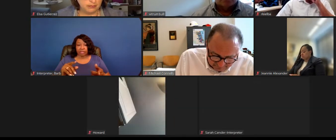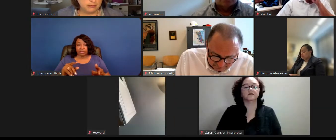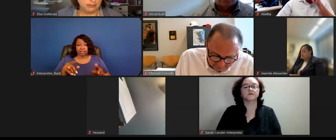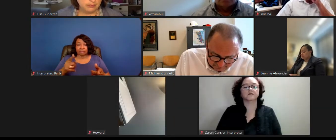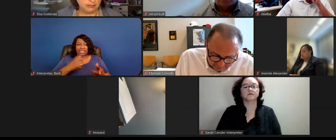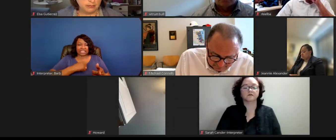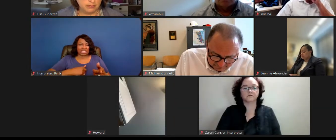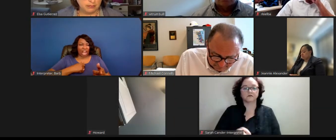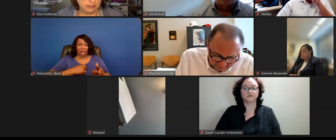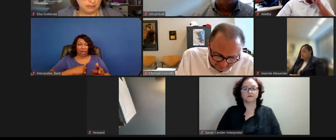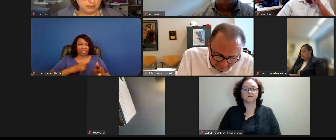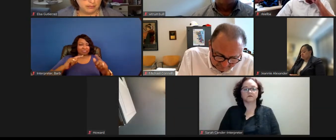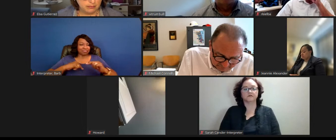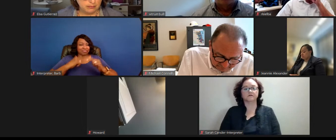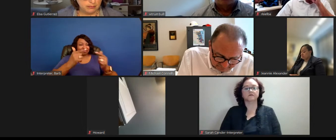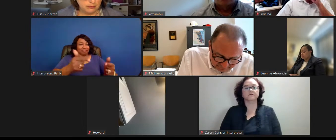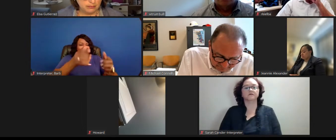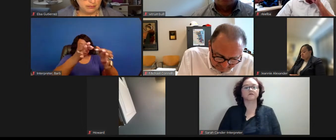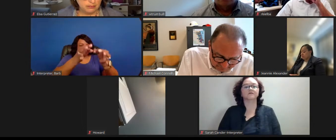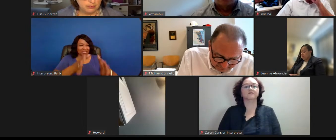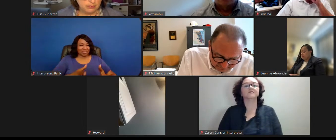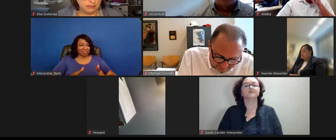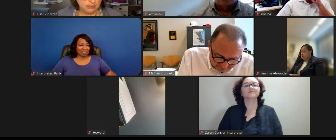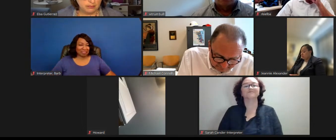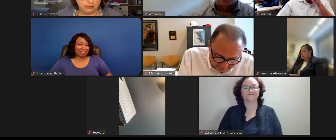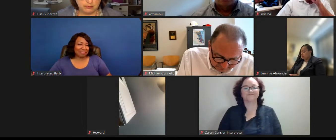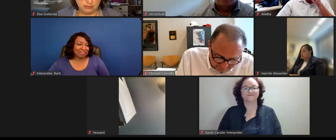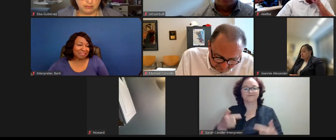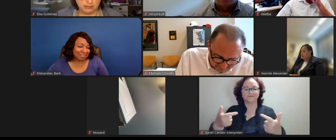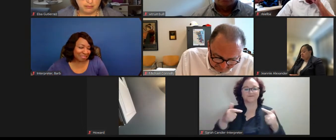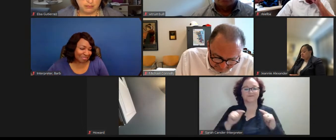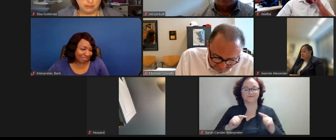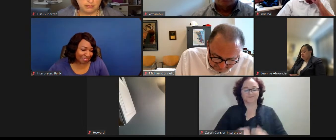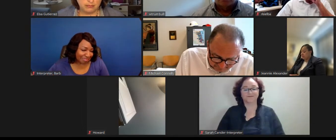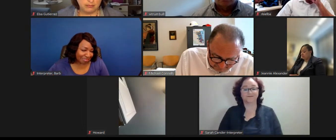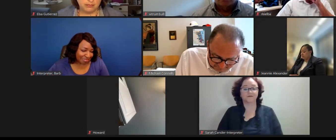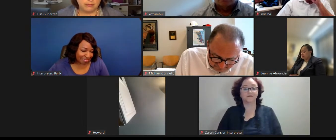Sorry. So on to the public comment.